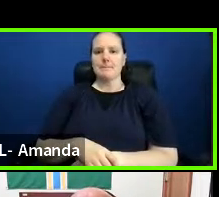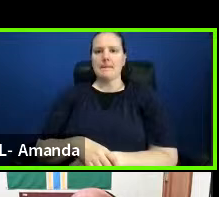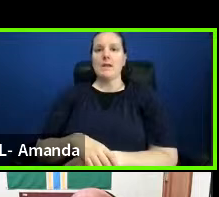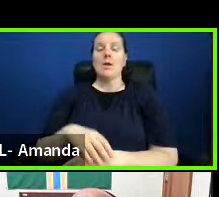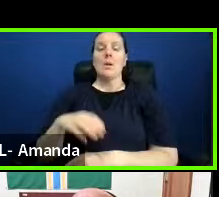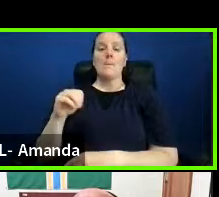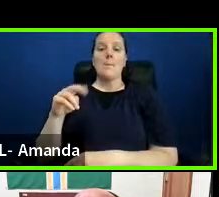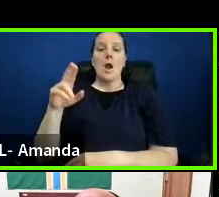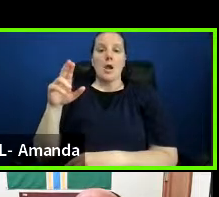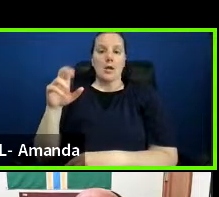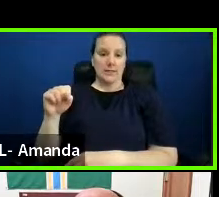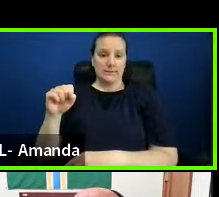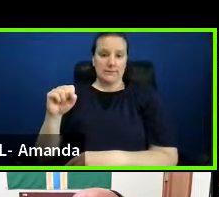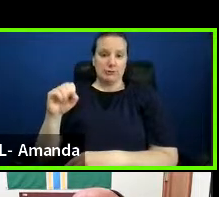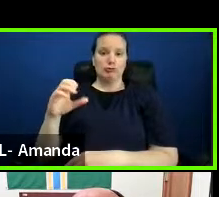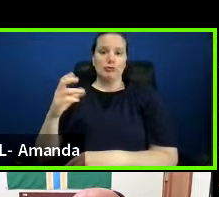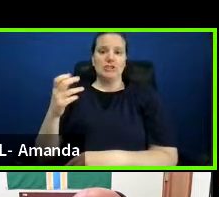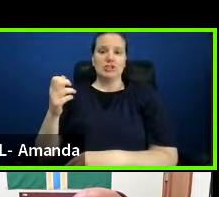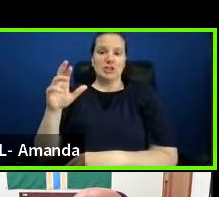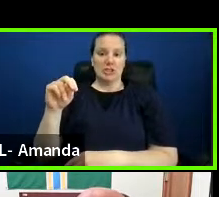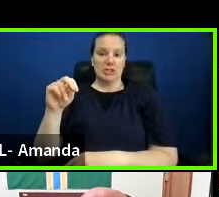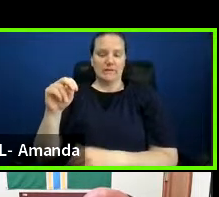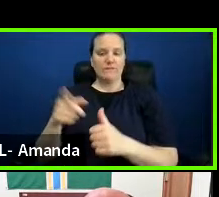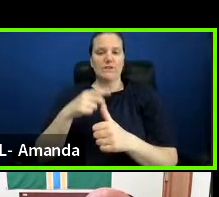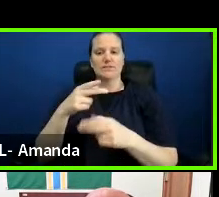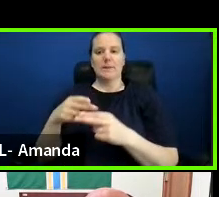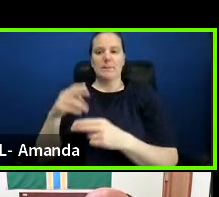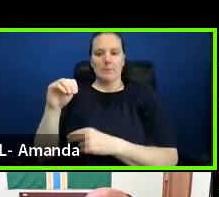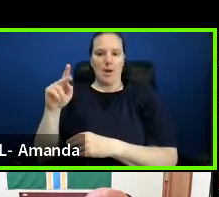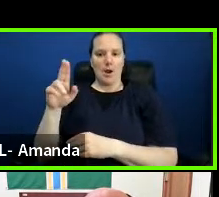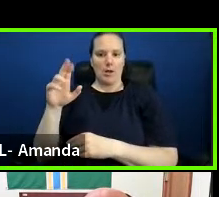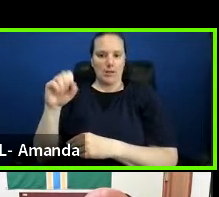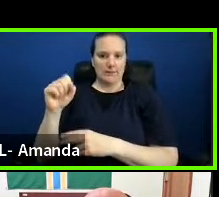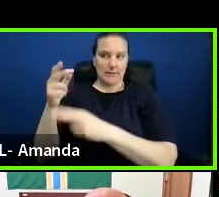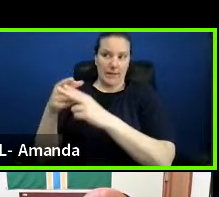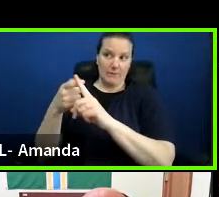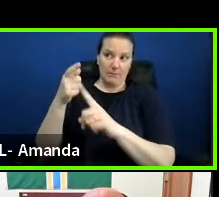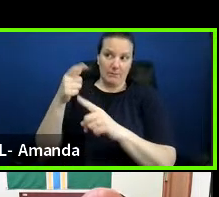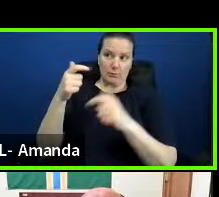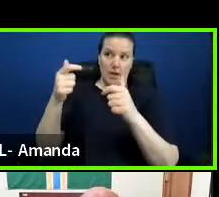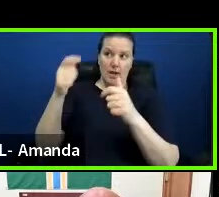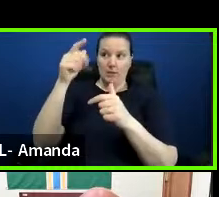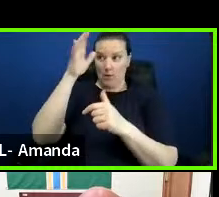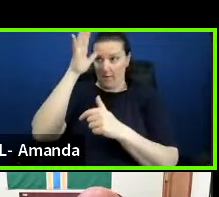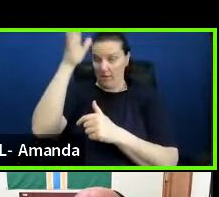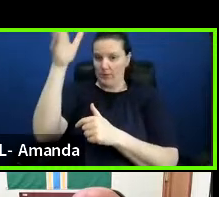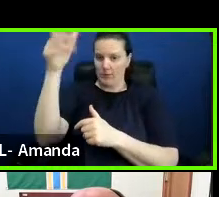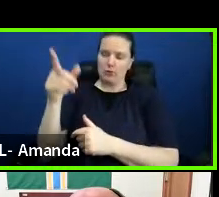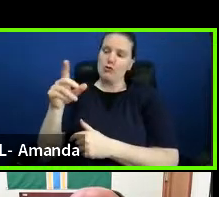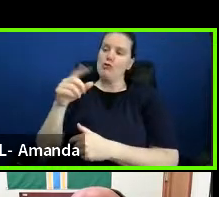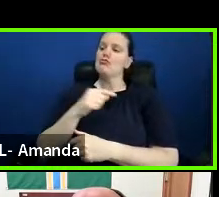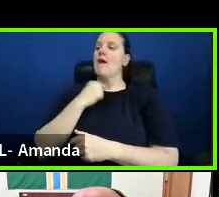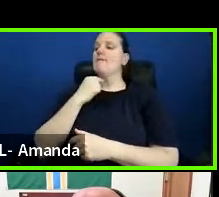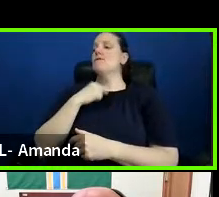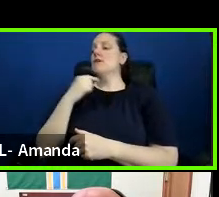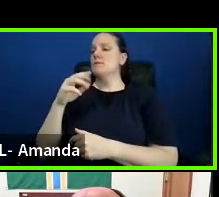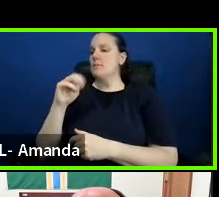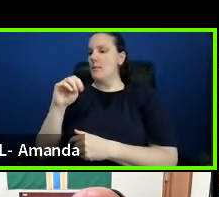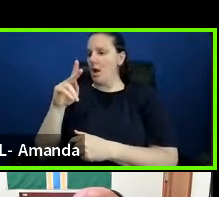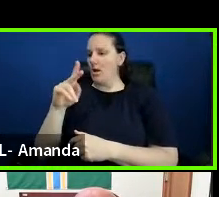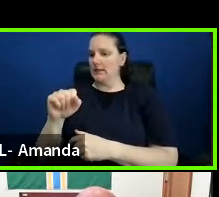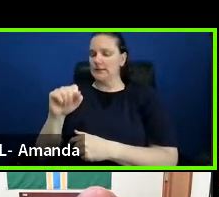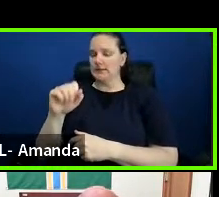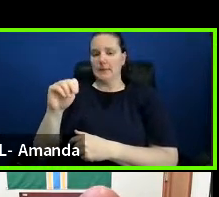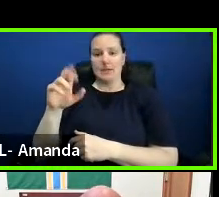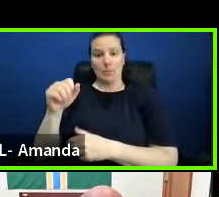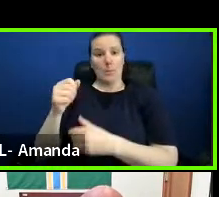Marcus Christian Mundy. My first name, Marcus, I was named after my great-grandfather, the Reverend Marcus Mundy. He was born a slave in the